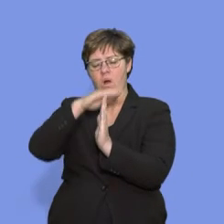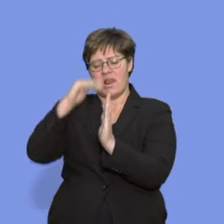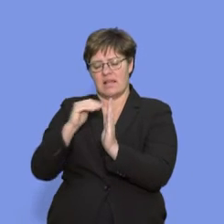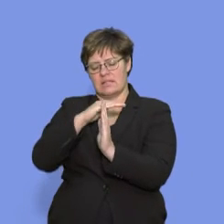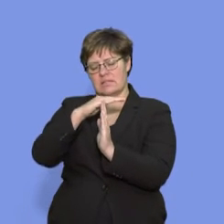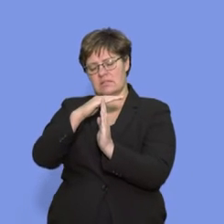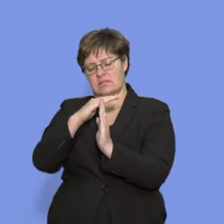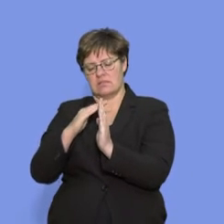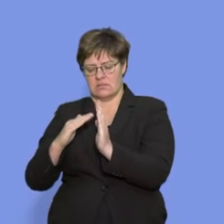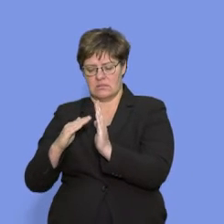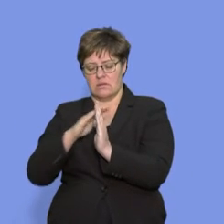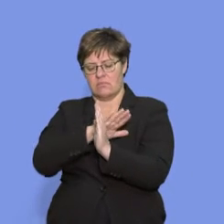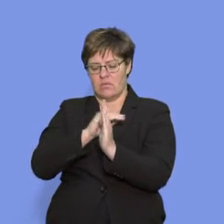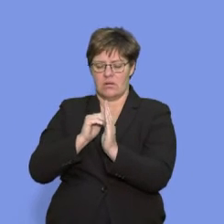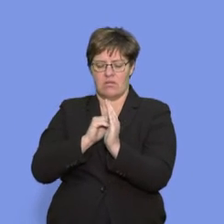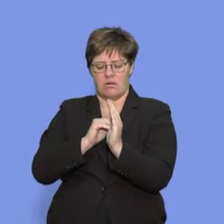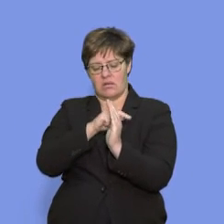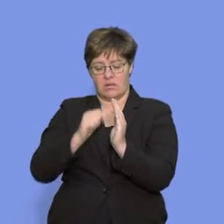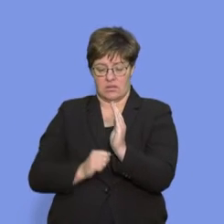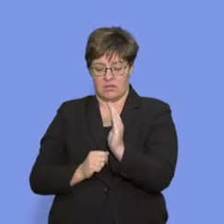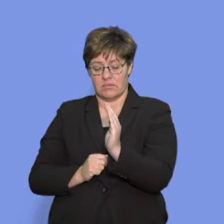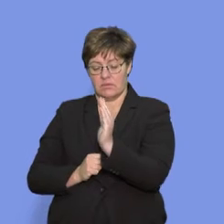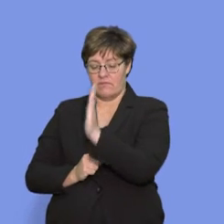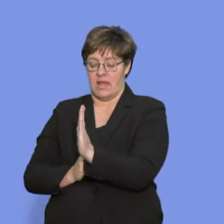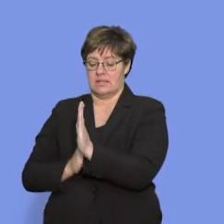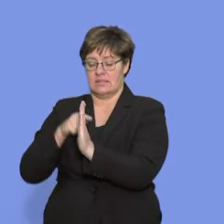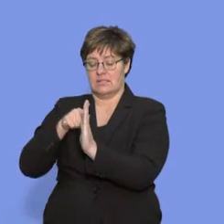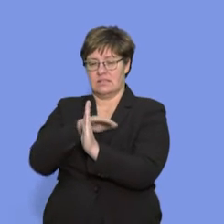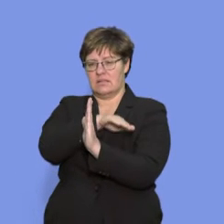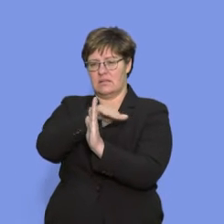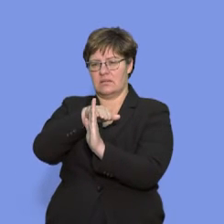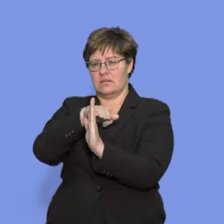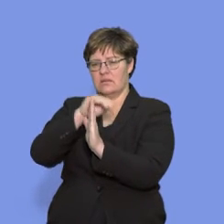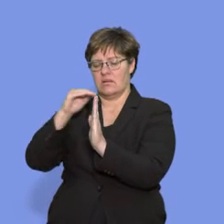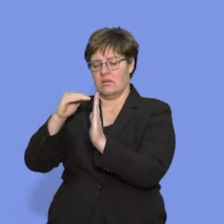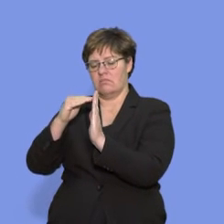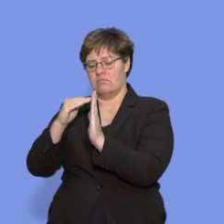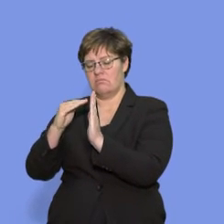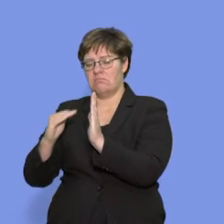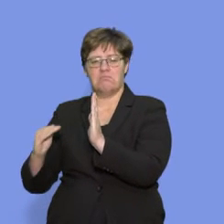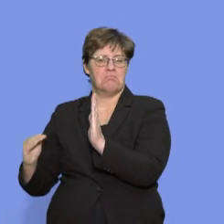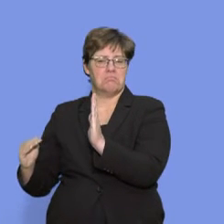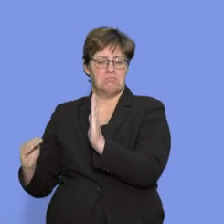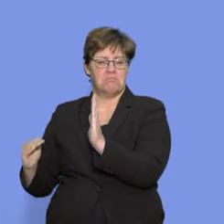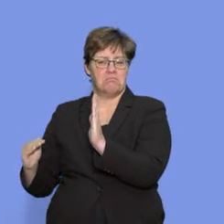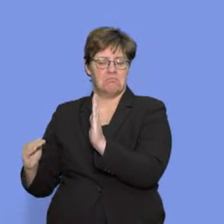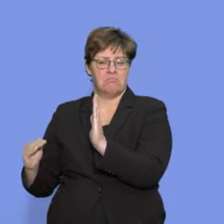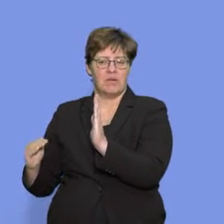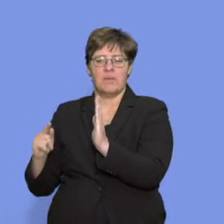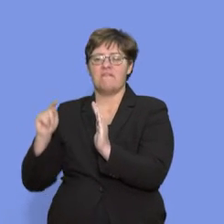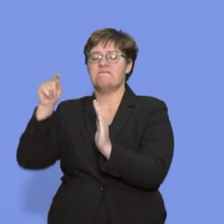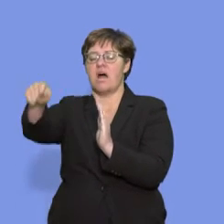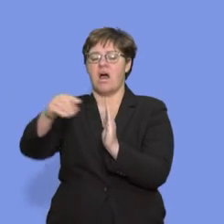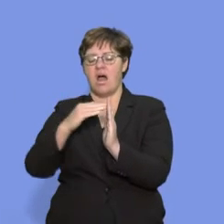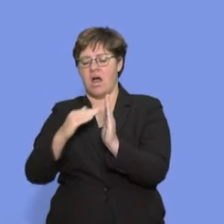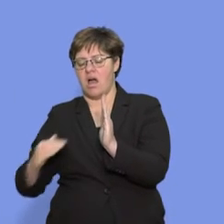because this one is less round or less convex. And this flatter lens here, look how much it's